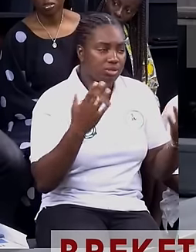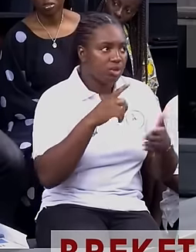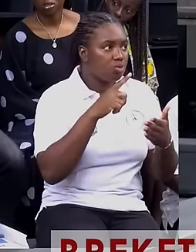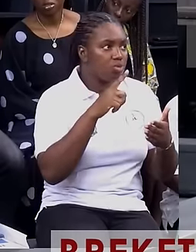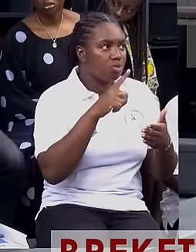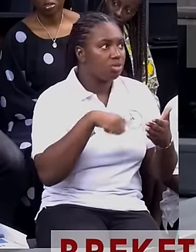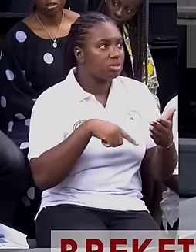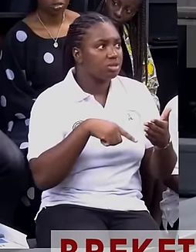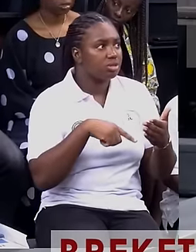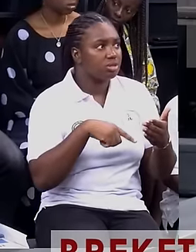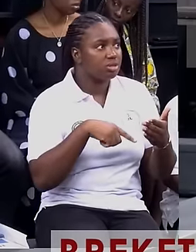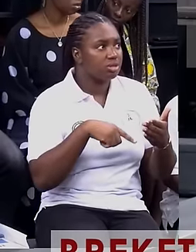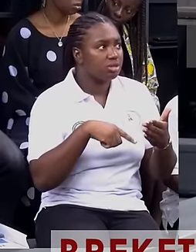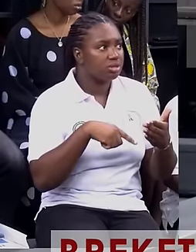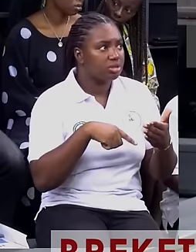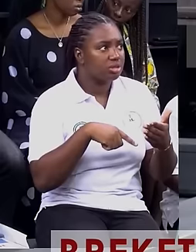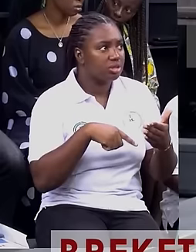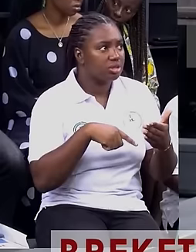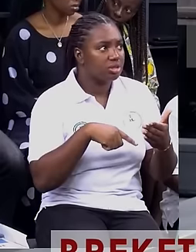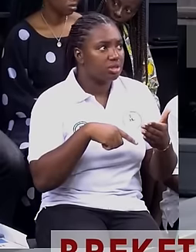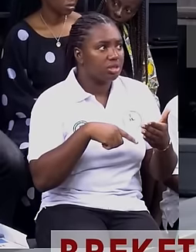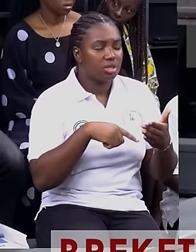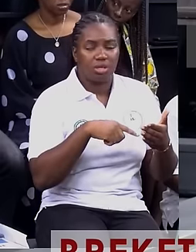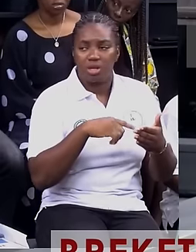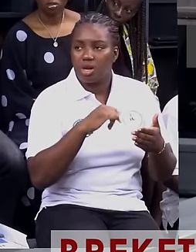naked? Sir, that was middle of the night.